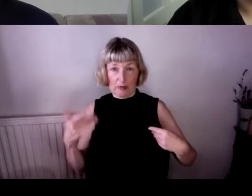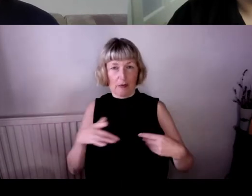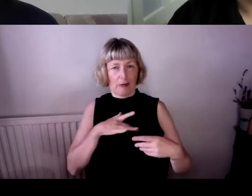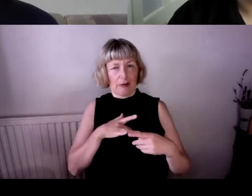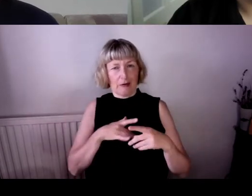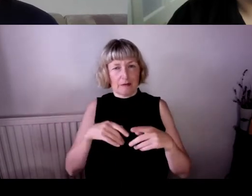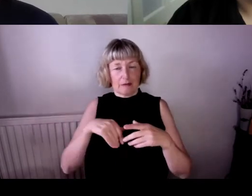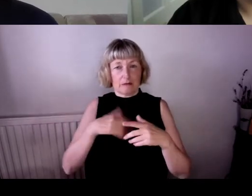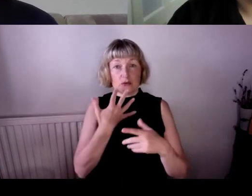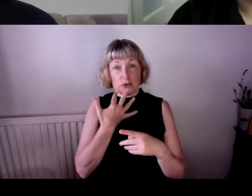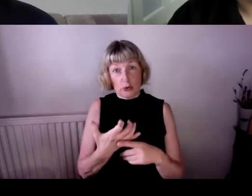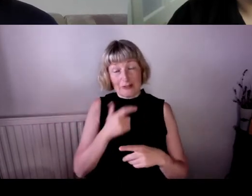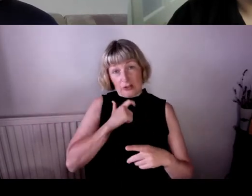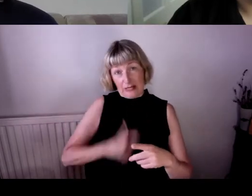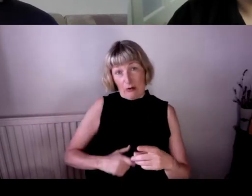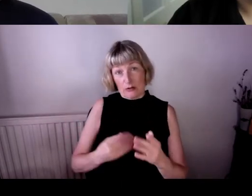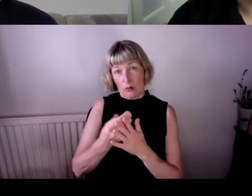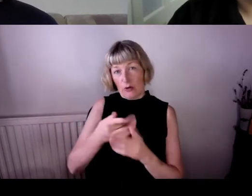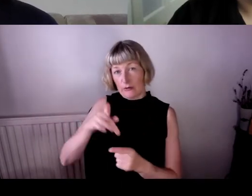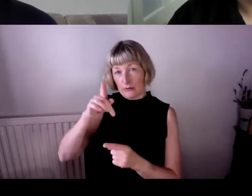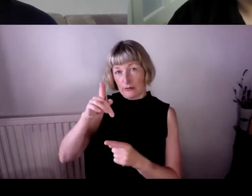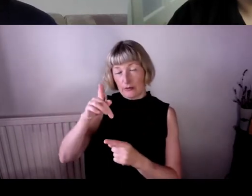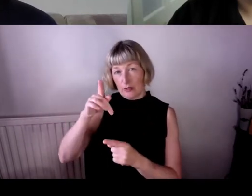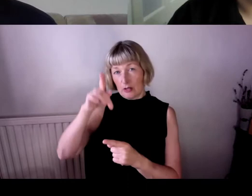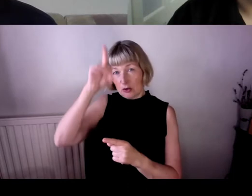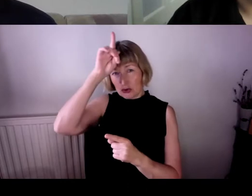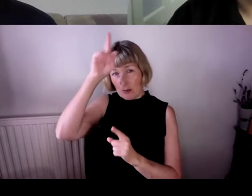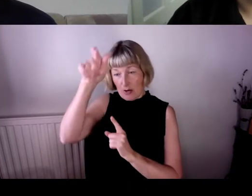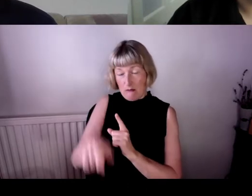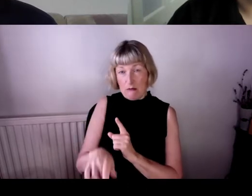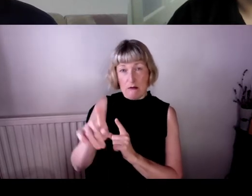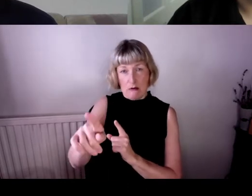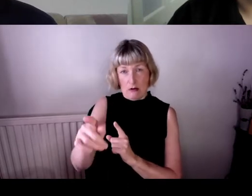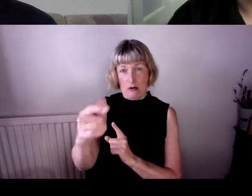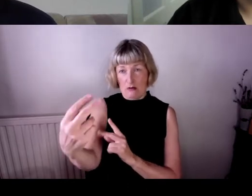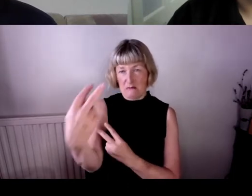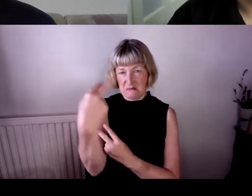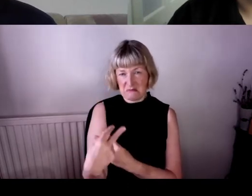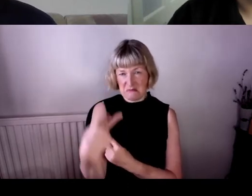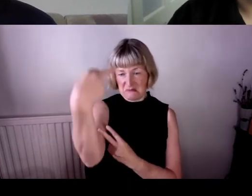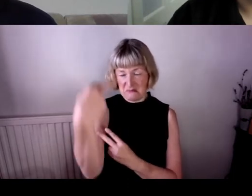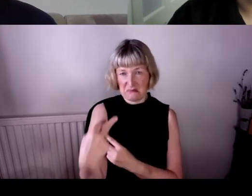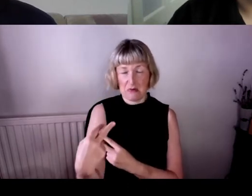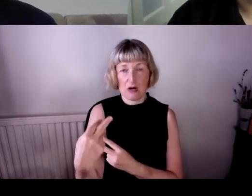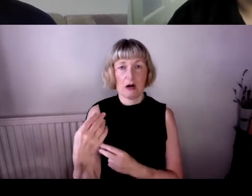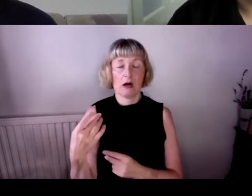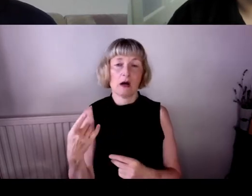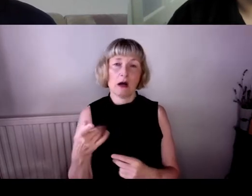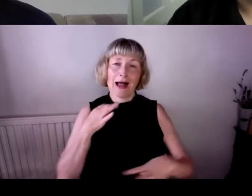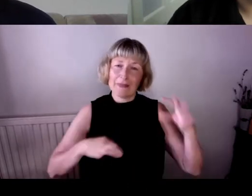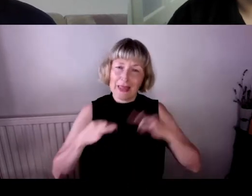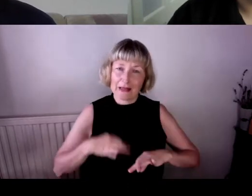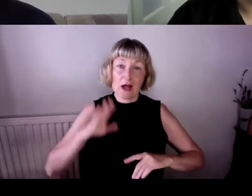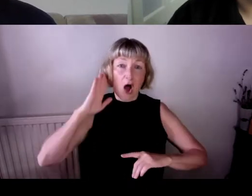guard, and she was being provocative. The actor was totally naked by the end of it, and she heard her nude scene being